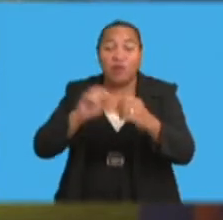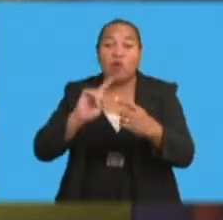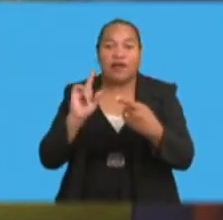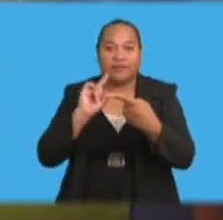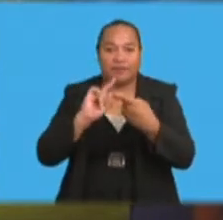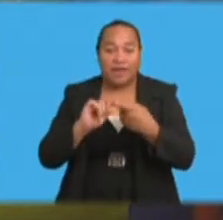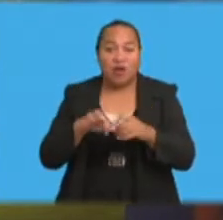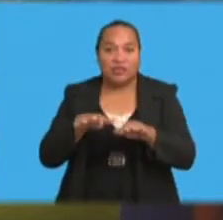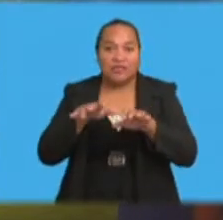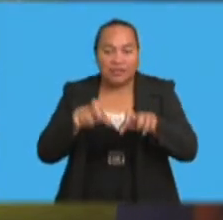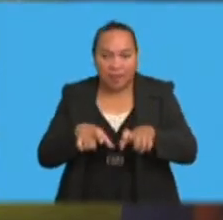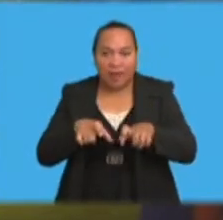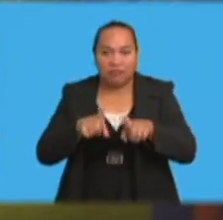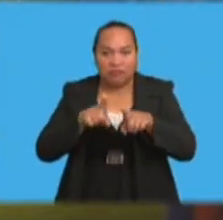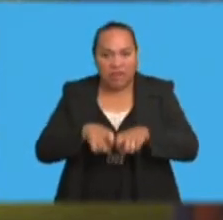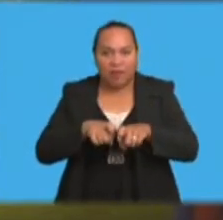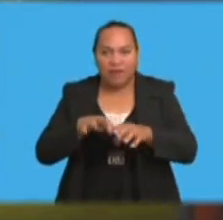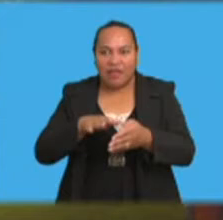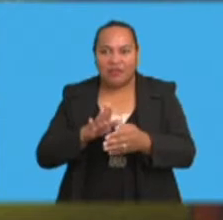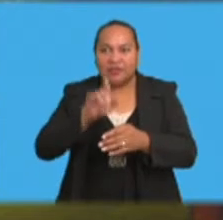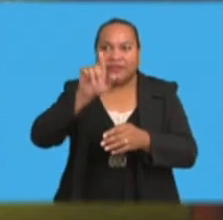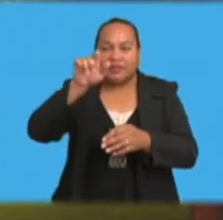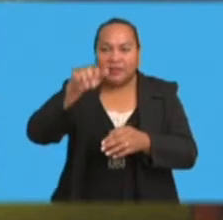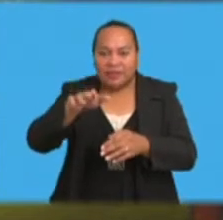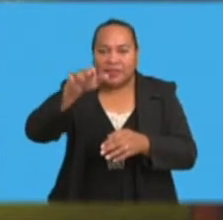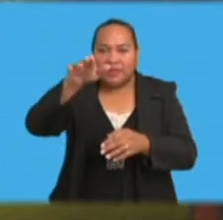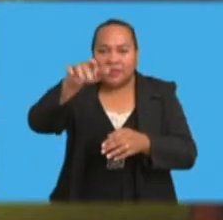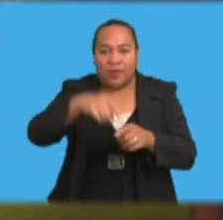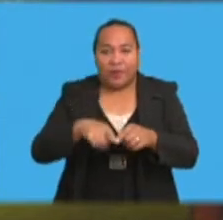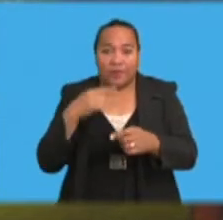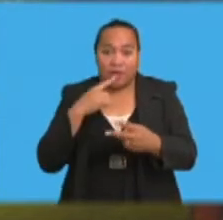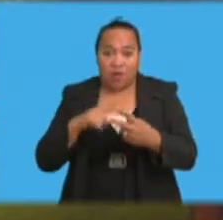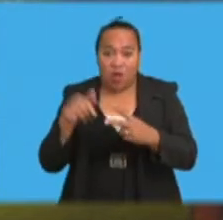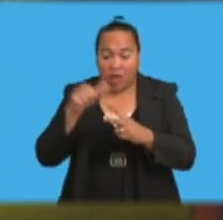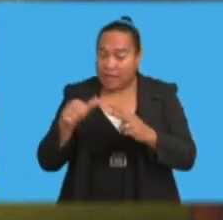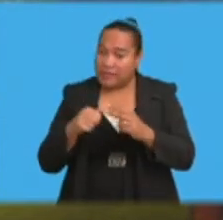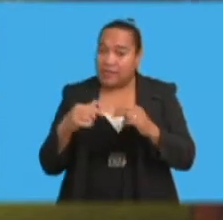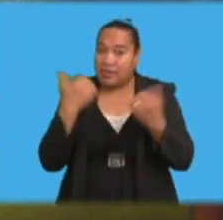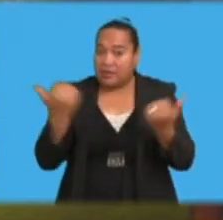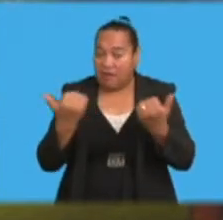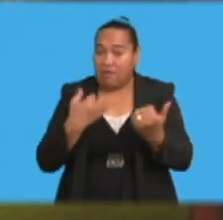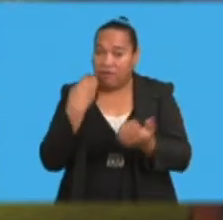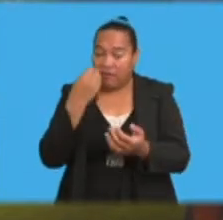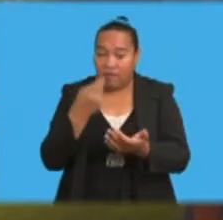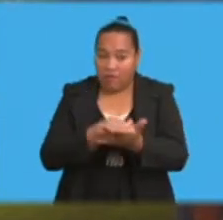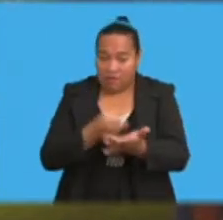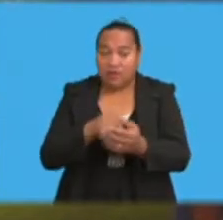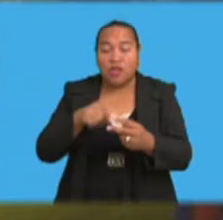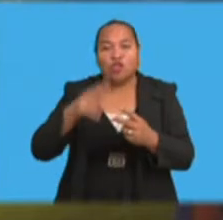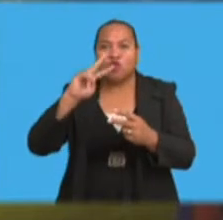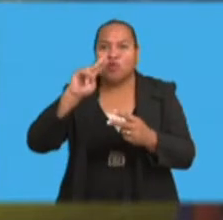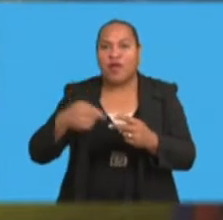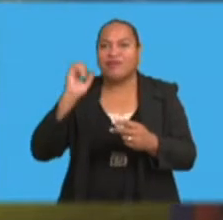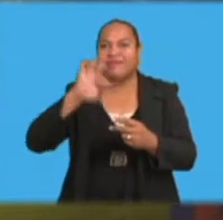stable inflation or price stability and adequate foreign reserves or external stability. Since November 2010,